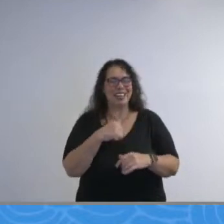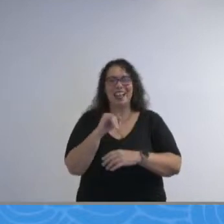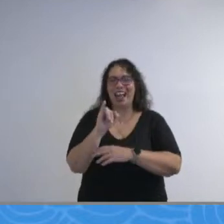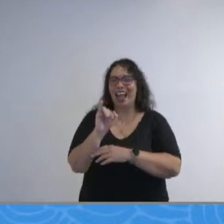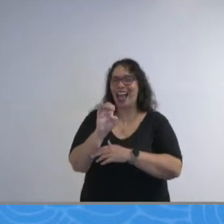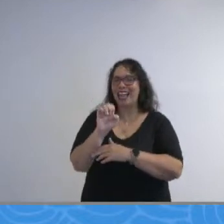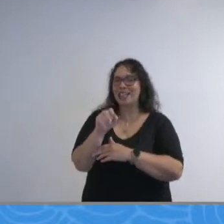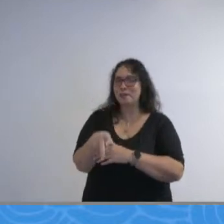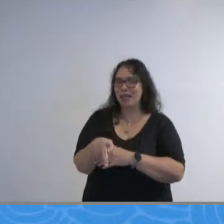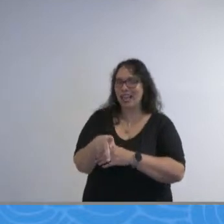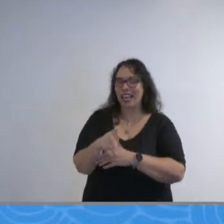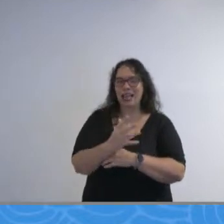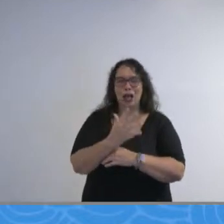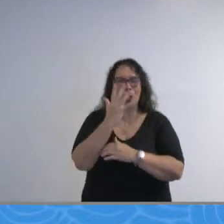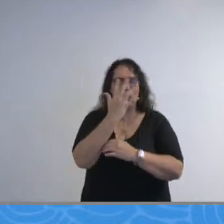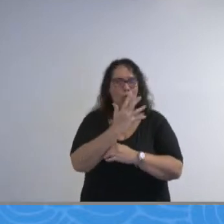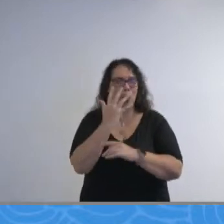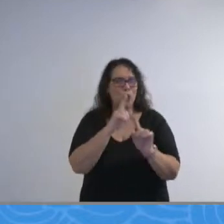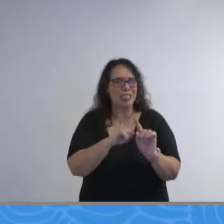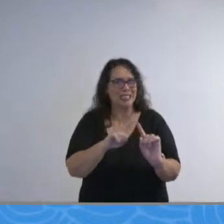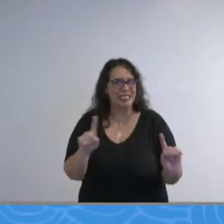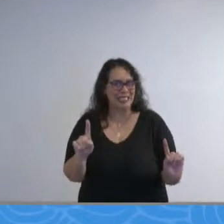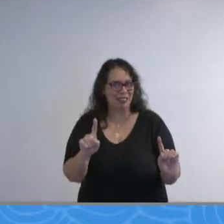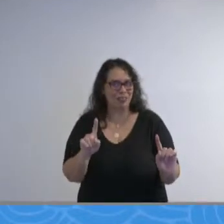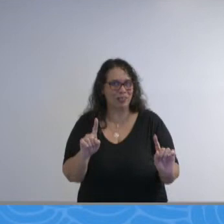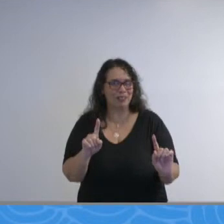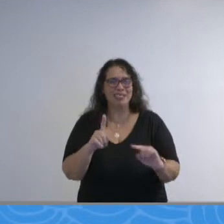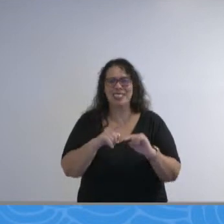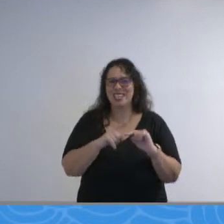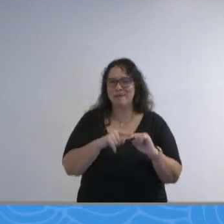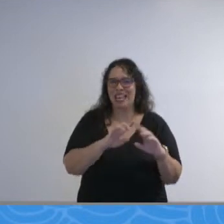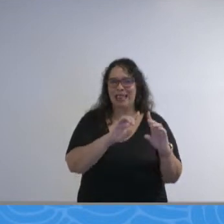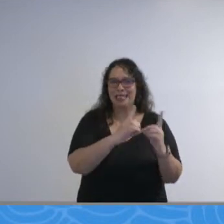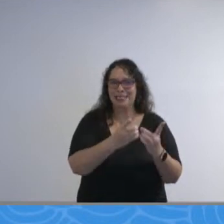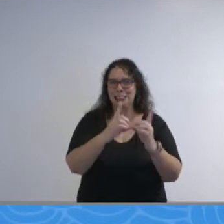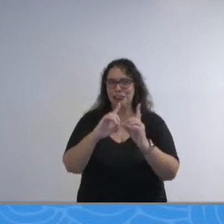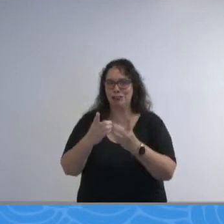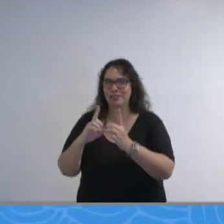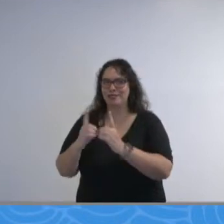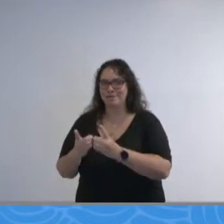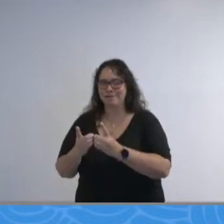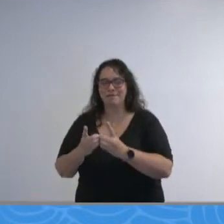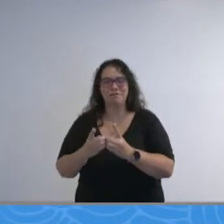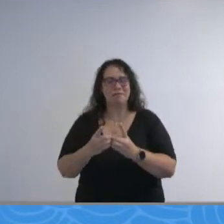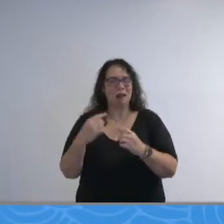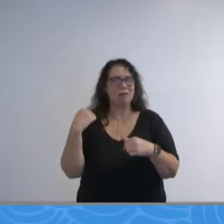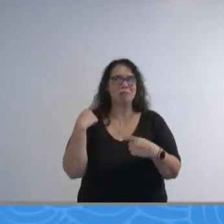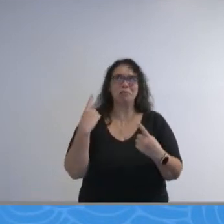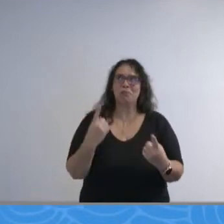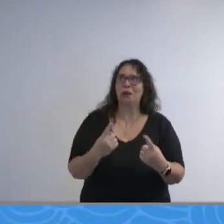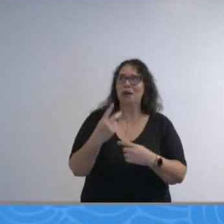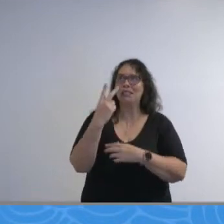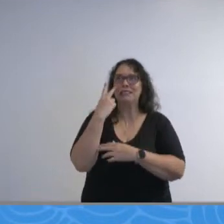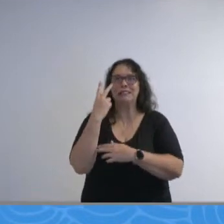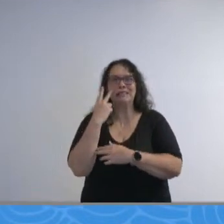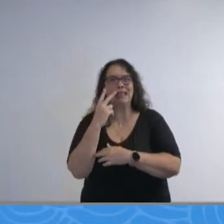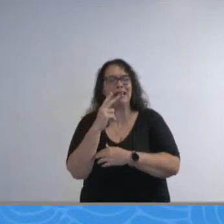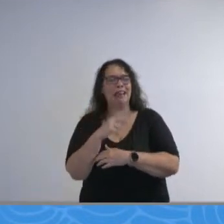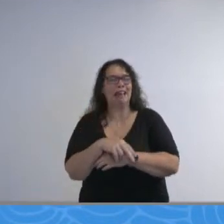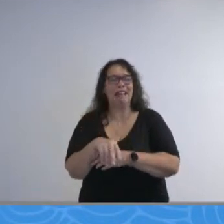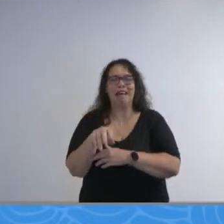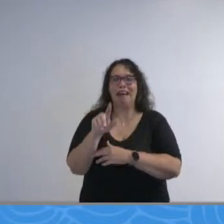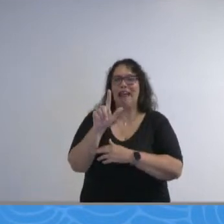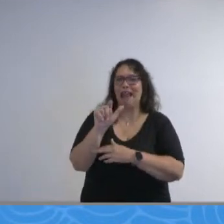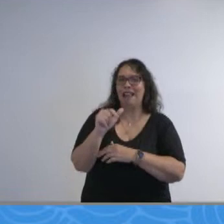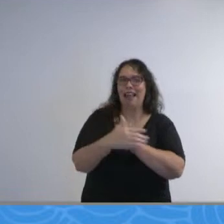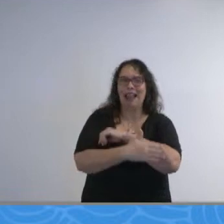IEPs look very different between districts. I've seen IEPs from LA County, from Long